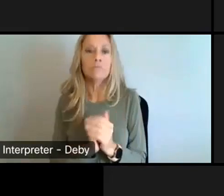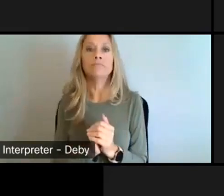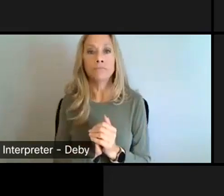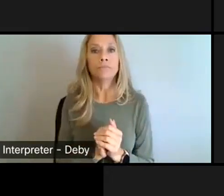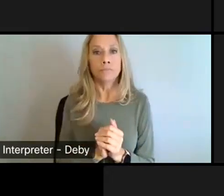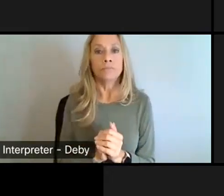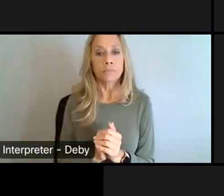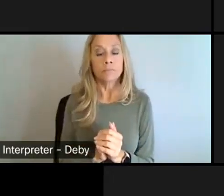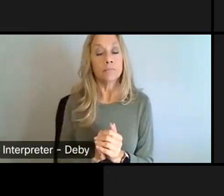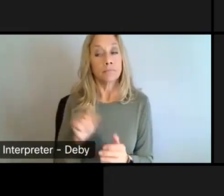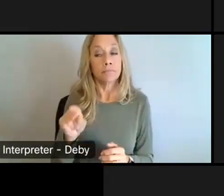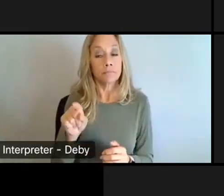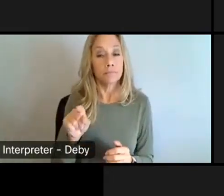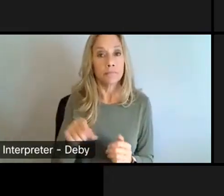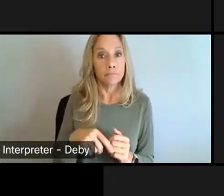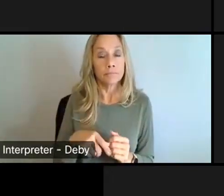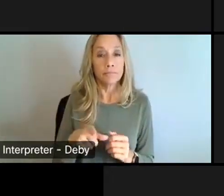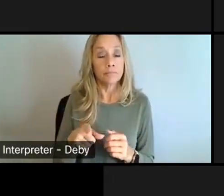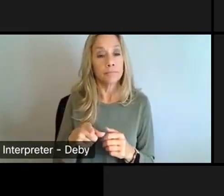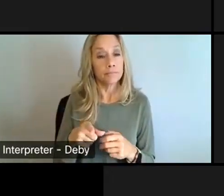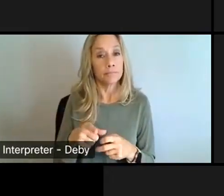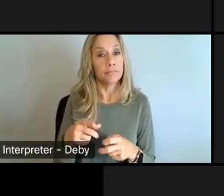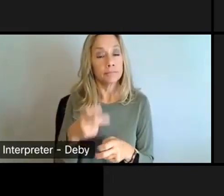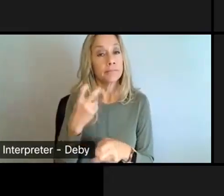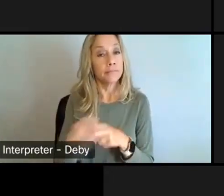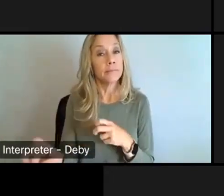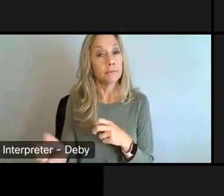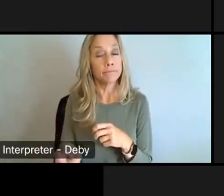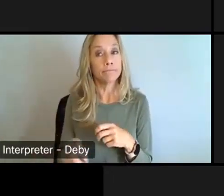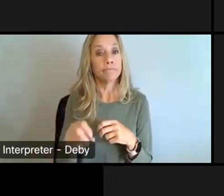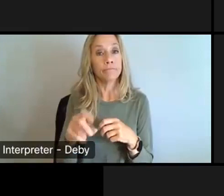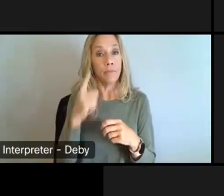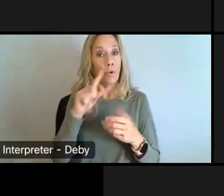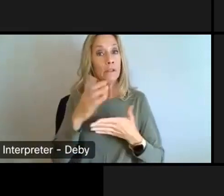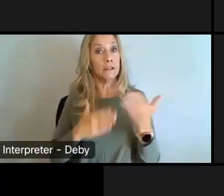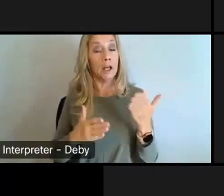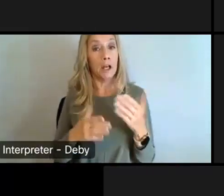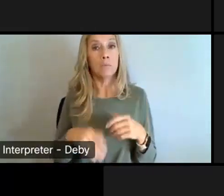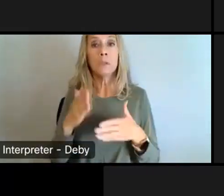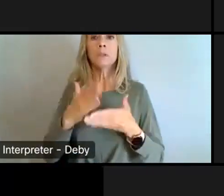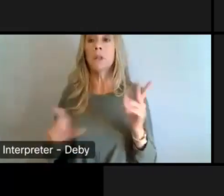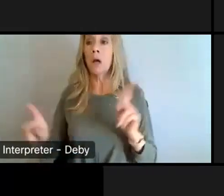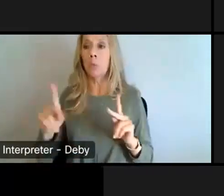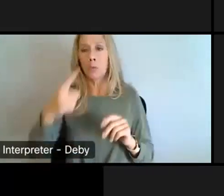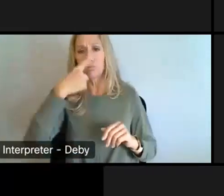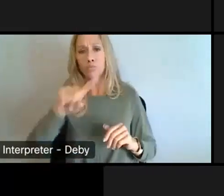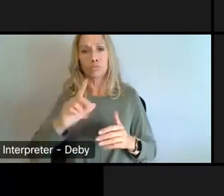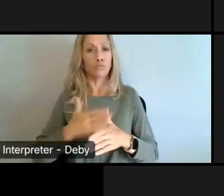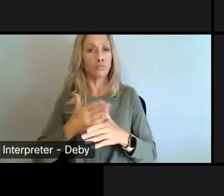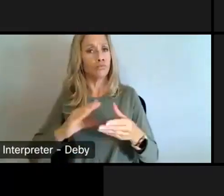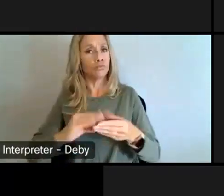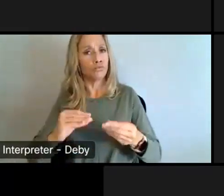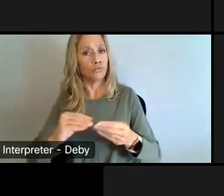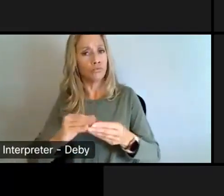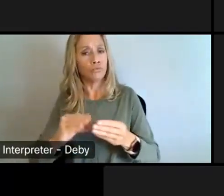I think this is kind of a tough one for some people. Some people don't mind sharing their story,